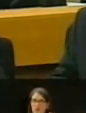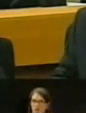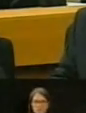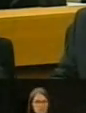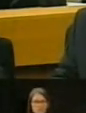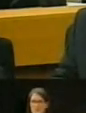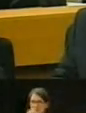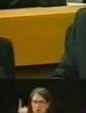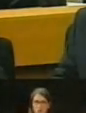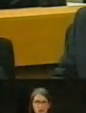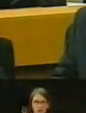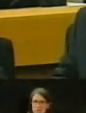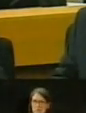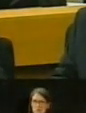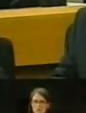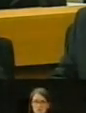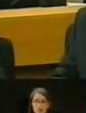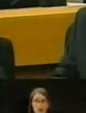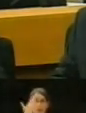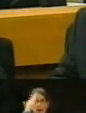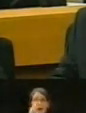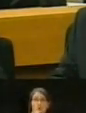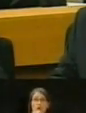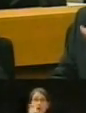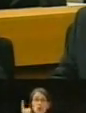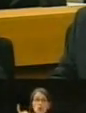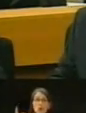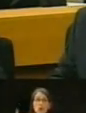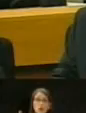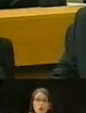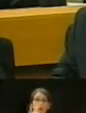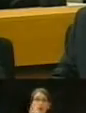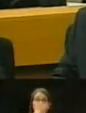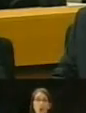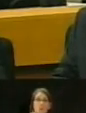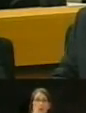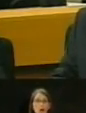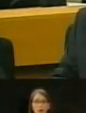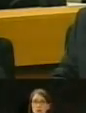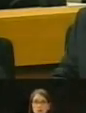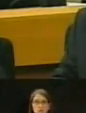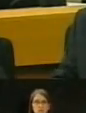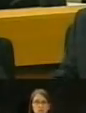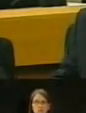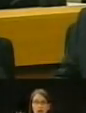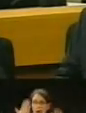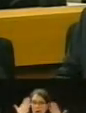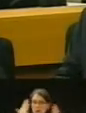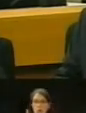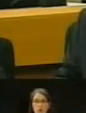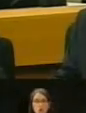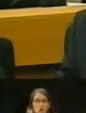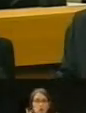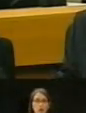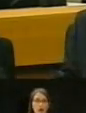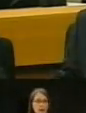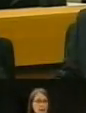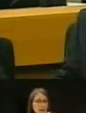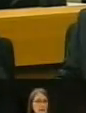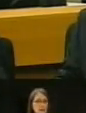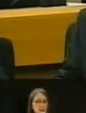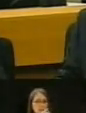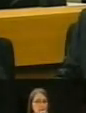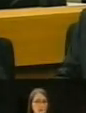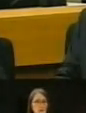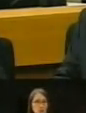I don't know who won or lost on this thing. I had nobody from the Sheriff's Department talk to me. I had nobody from the Mayor's office talk to me about these